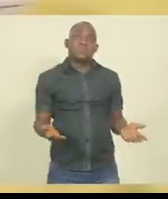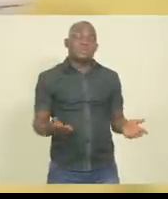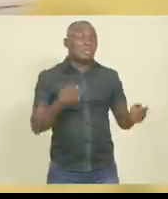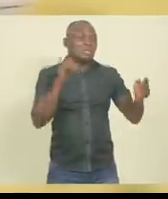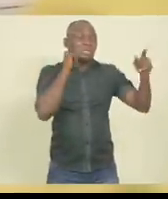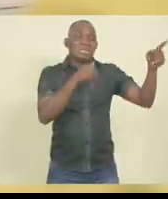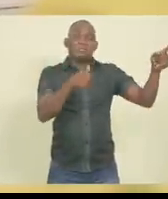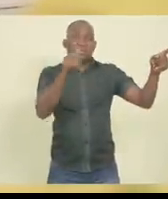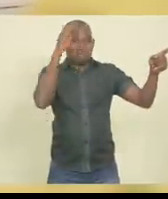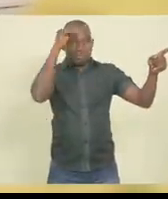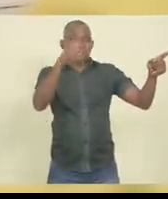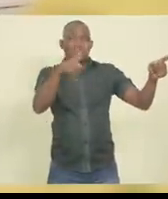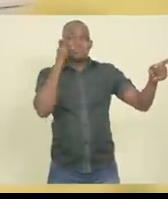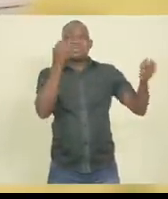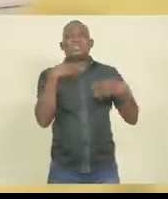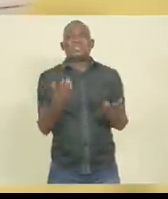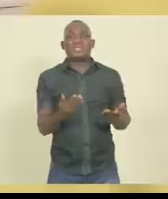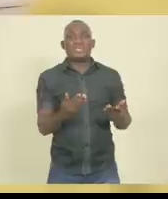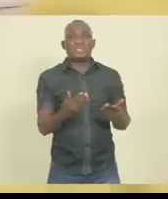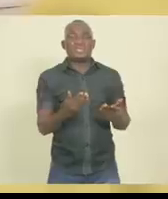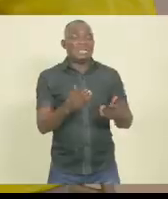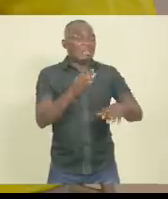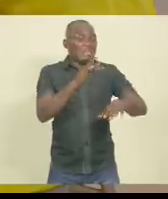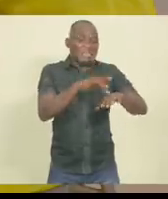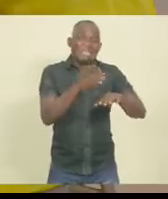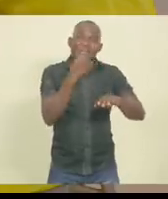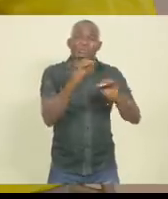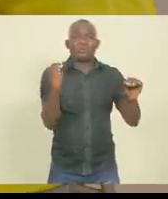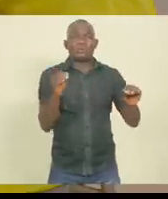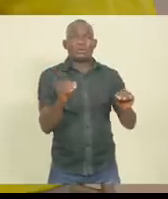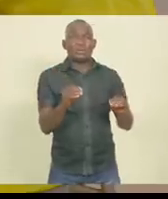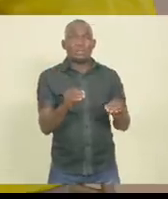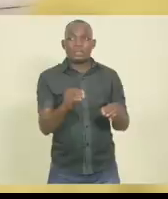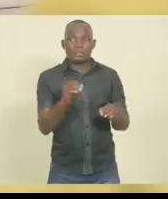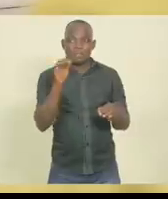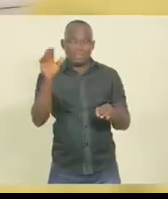just doesn't want to eat. He doesn't even touch it. Does his mother know?